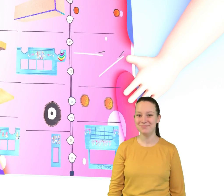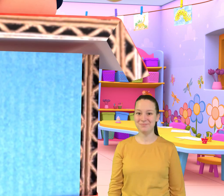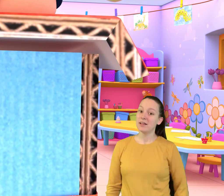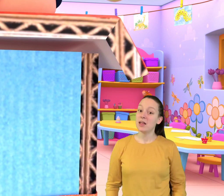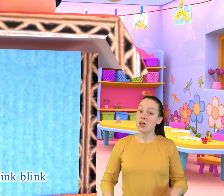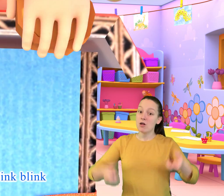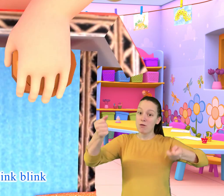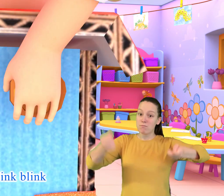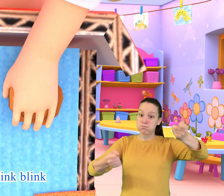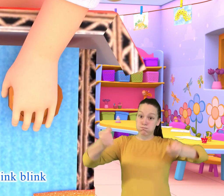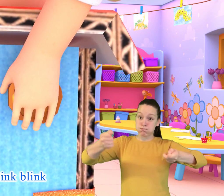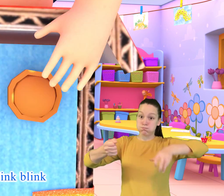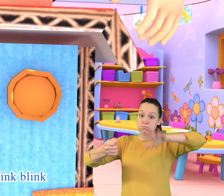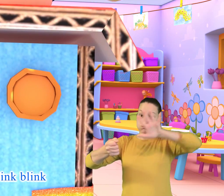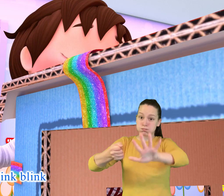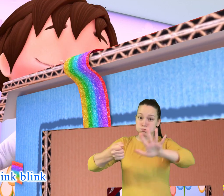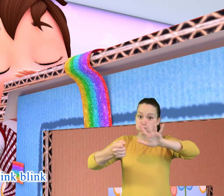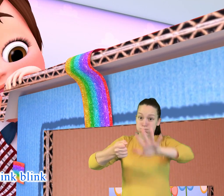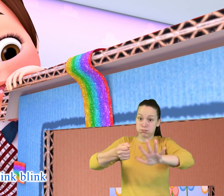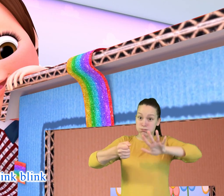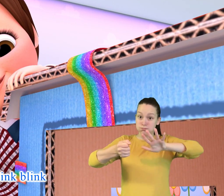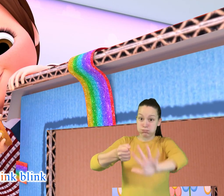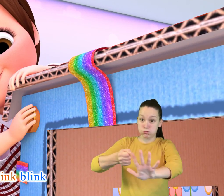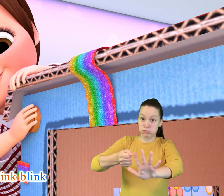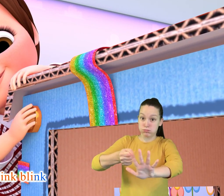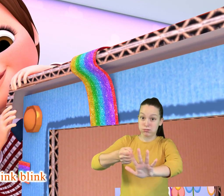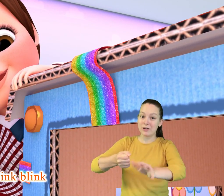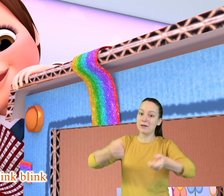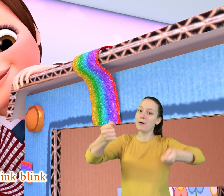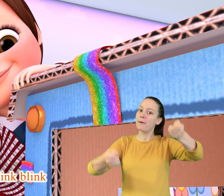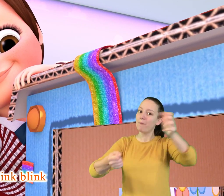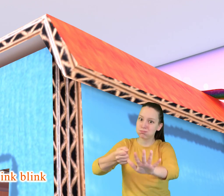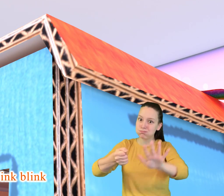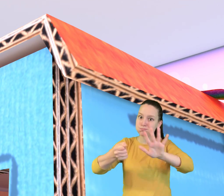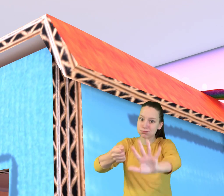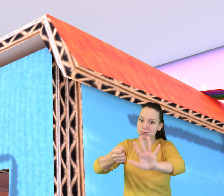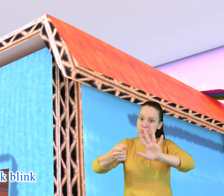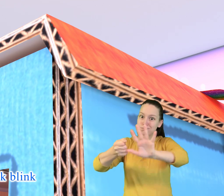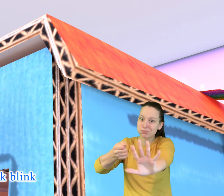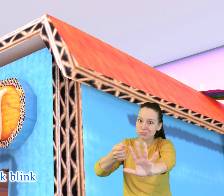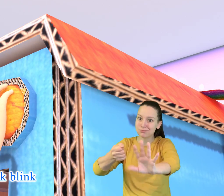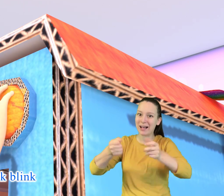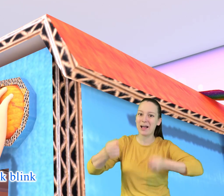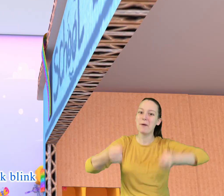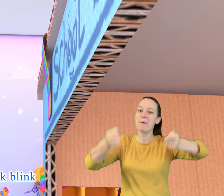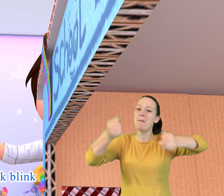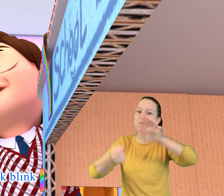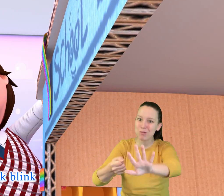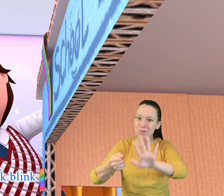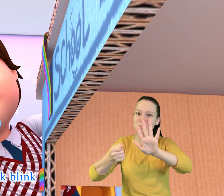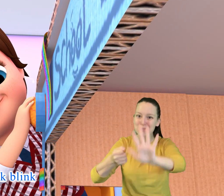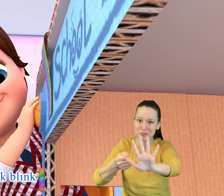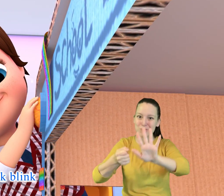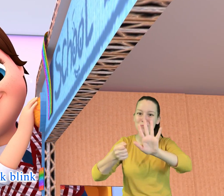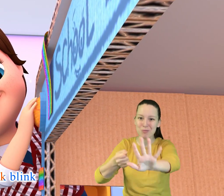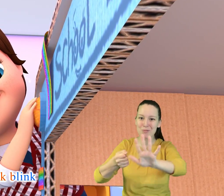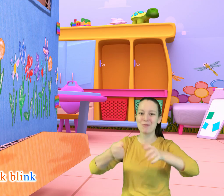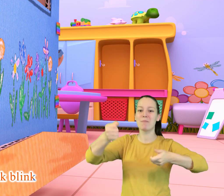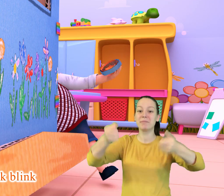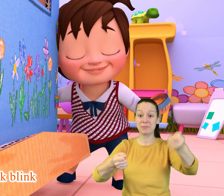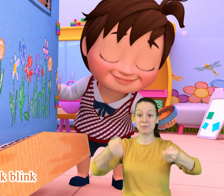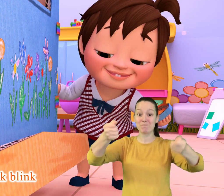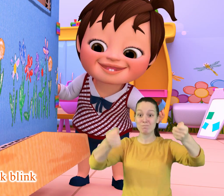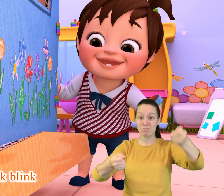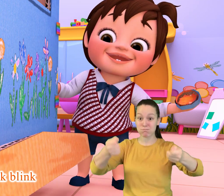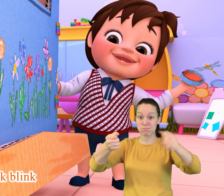town the lights on the bus go bling bling bling bling bling bling